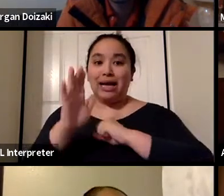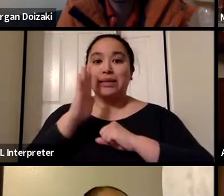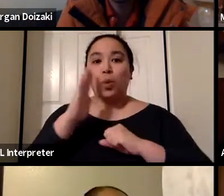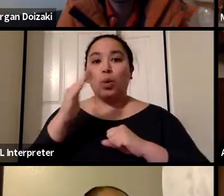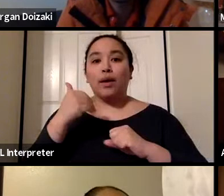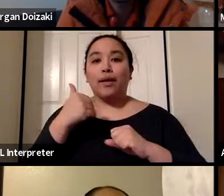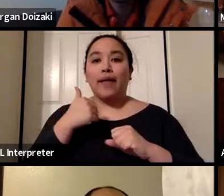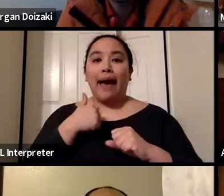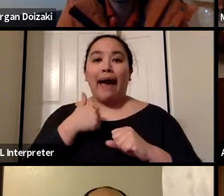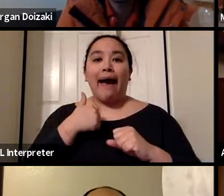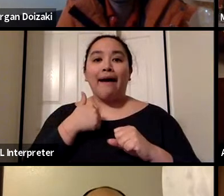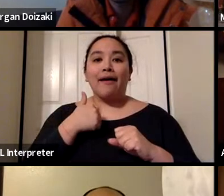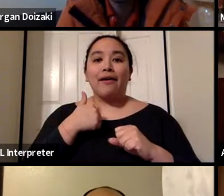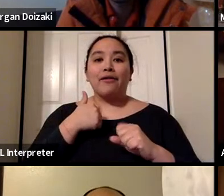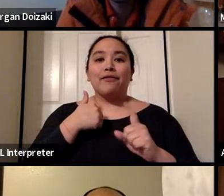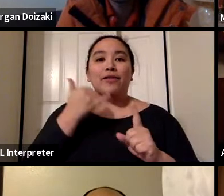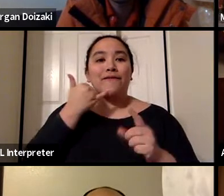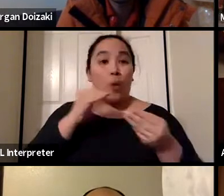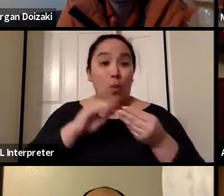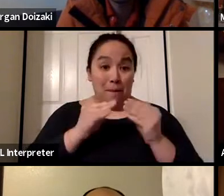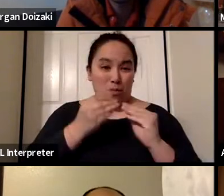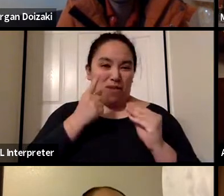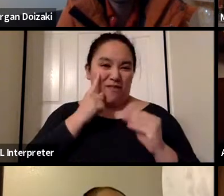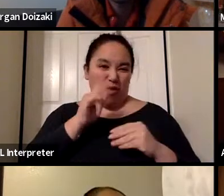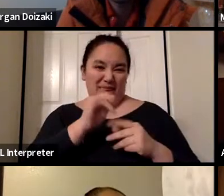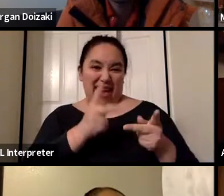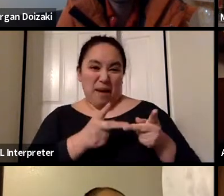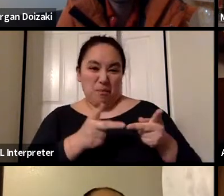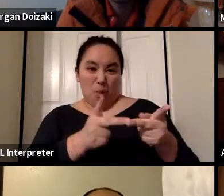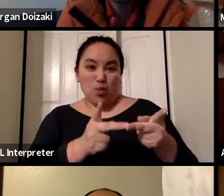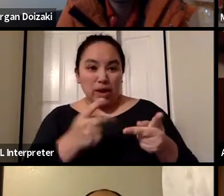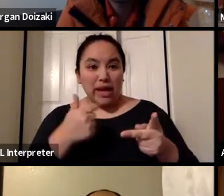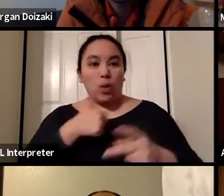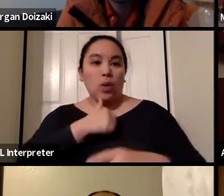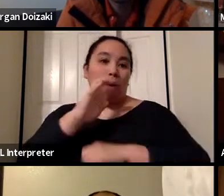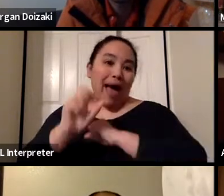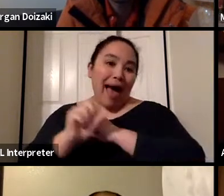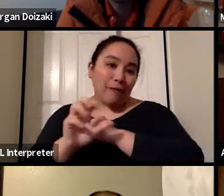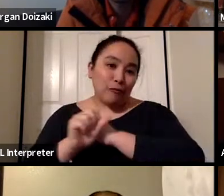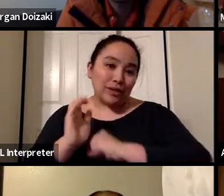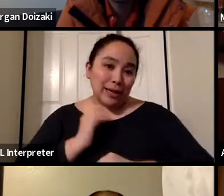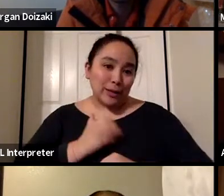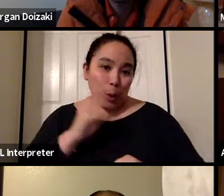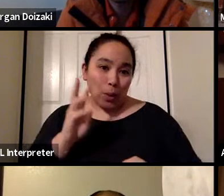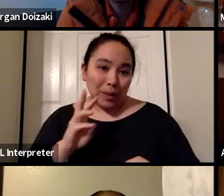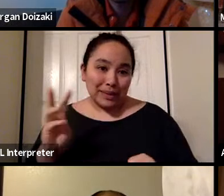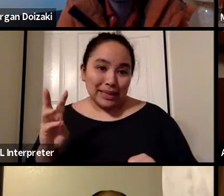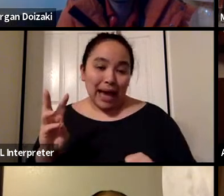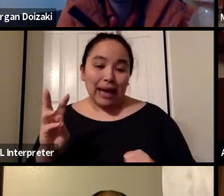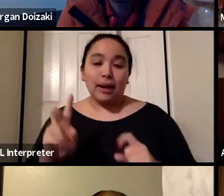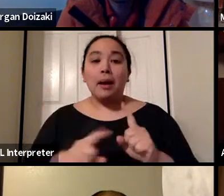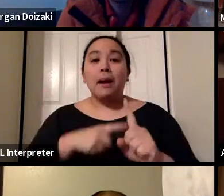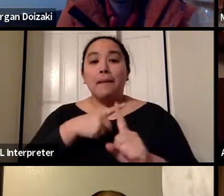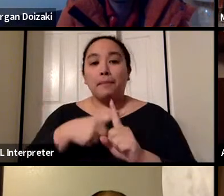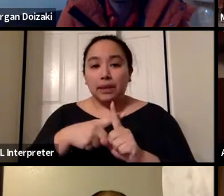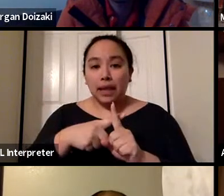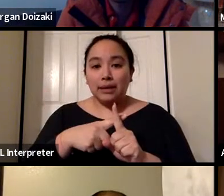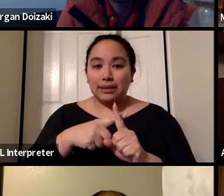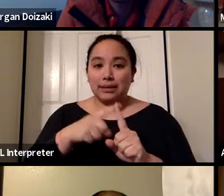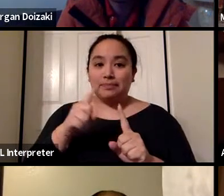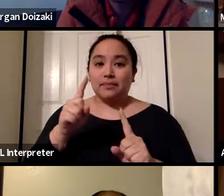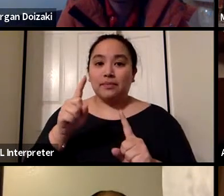with the phone number at the property. We'll advertise on our website, and as well as the Monarch at